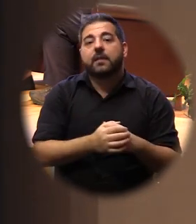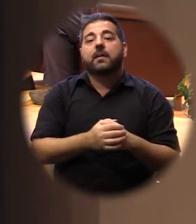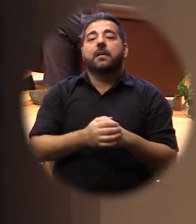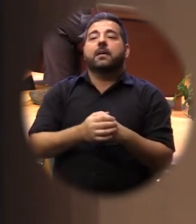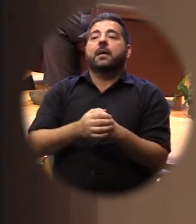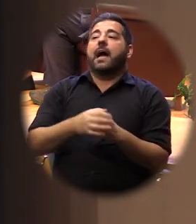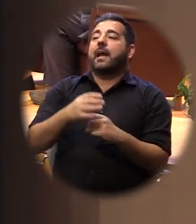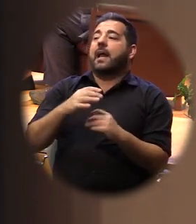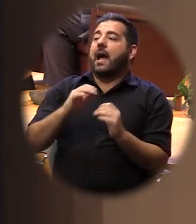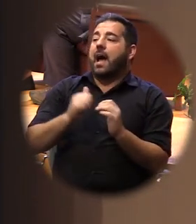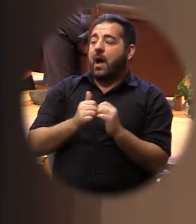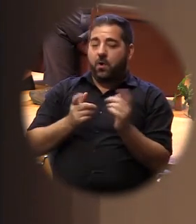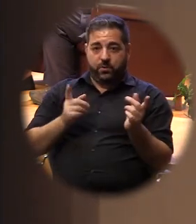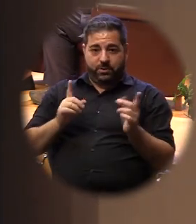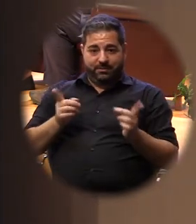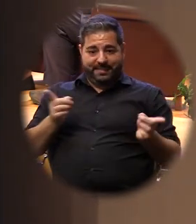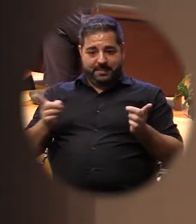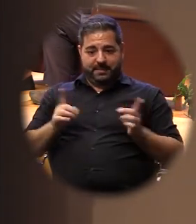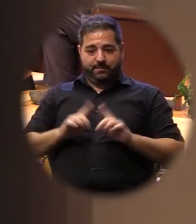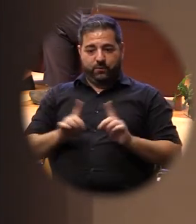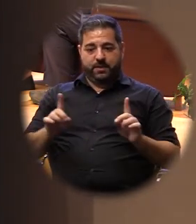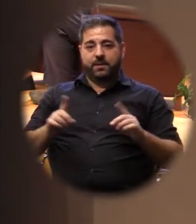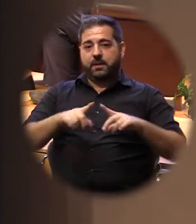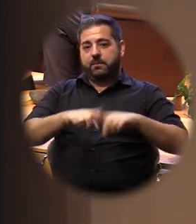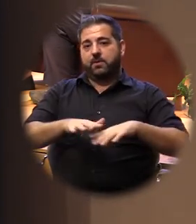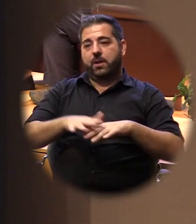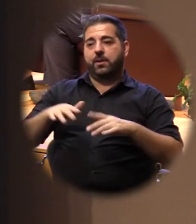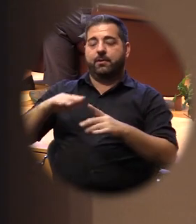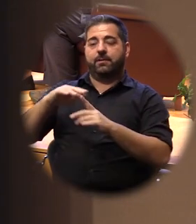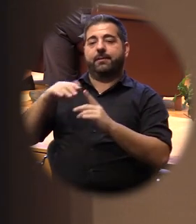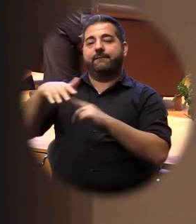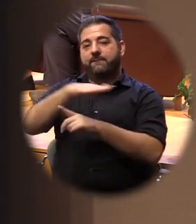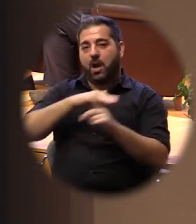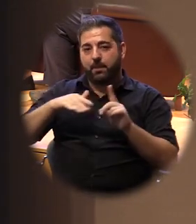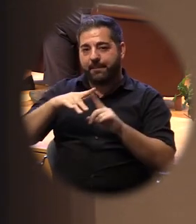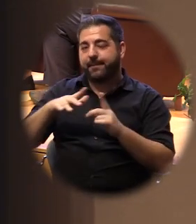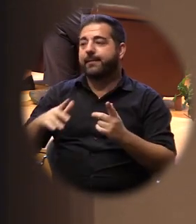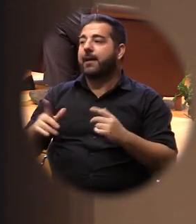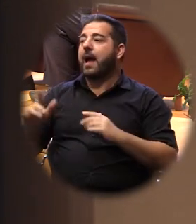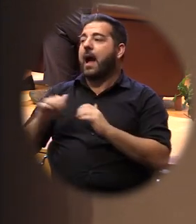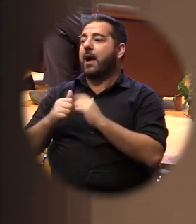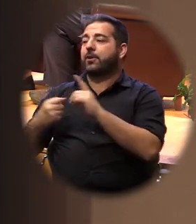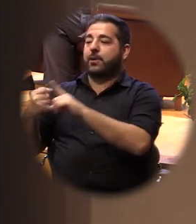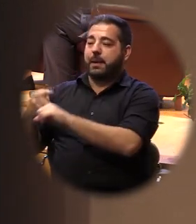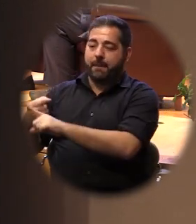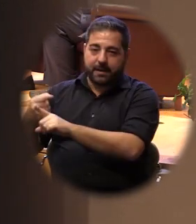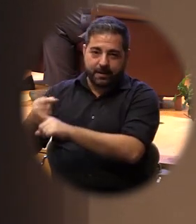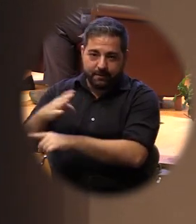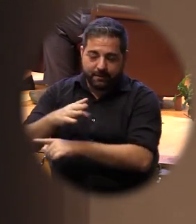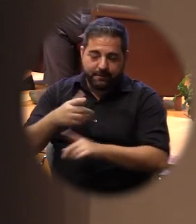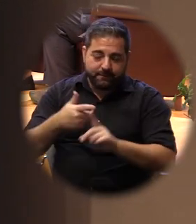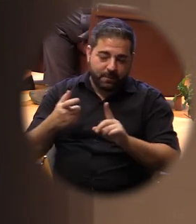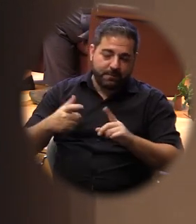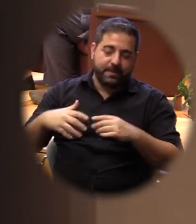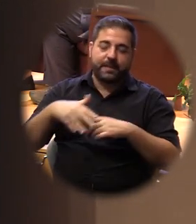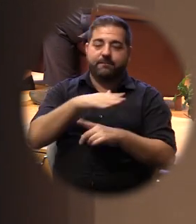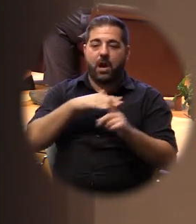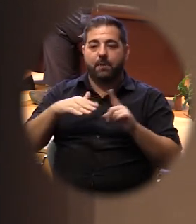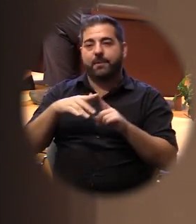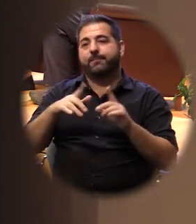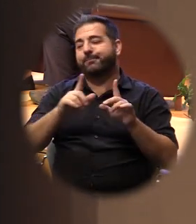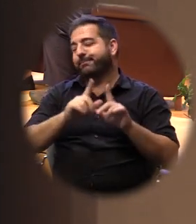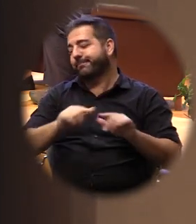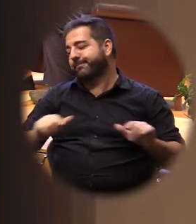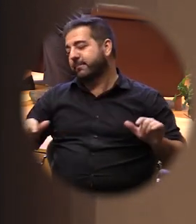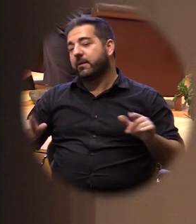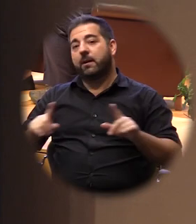and how they're different depends on their environmental context, how they're affected by the environment, all of those sorts of things. But when